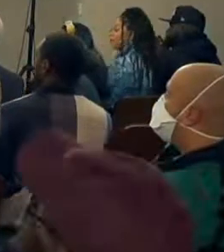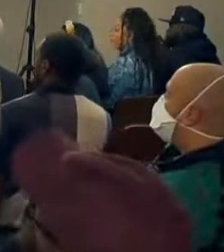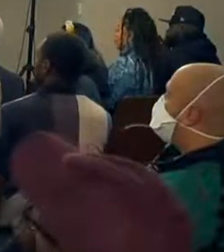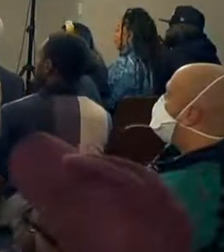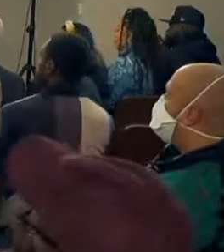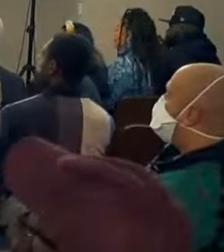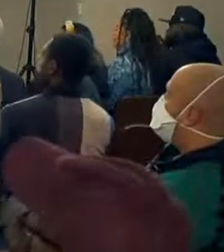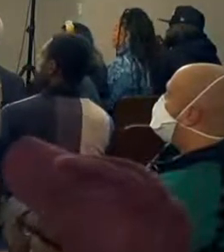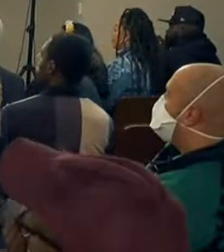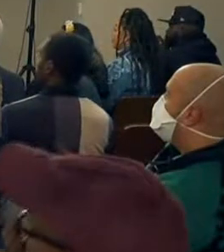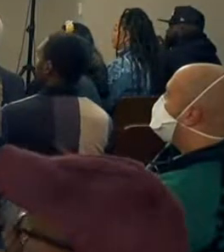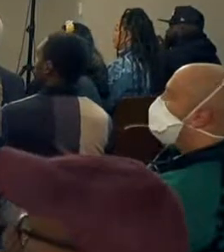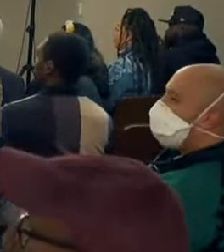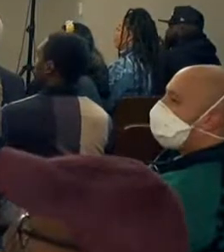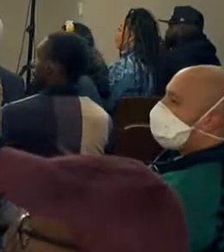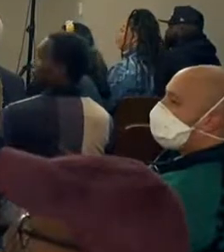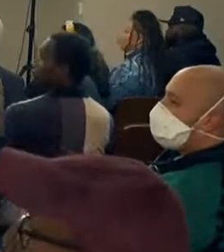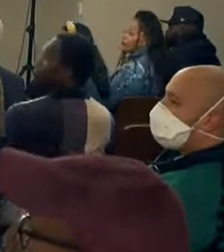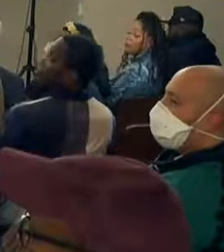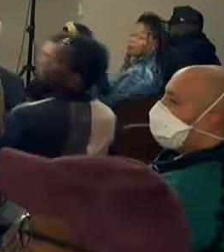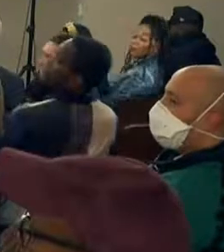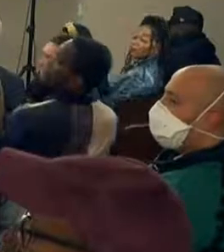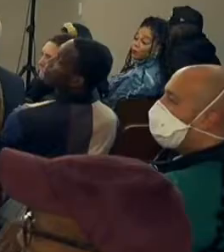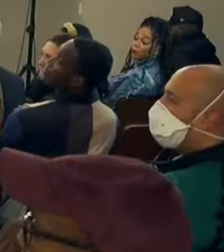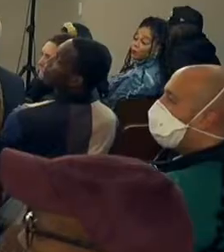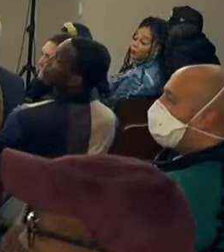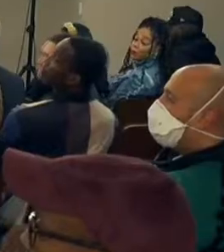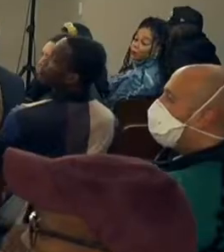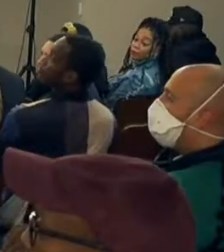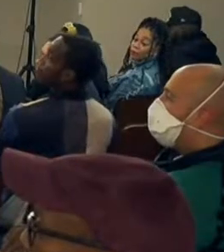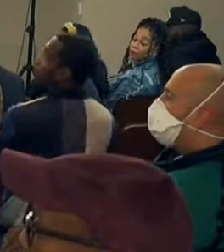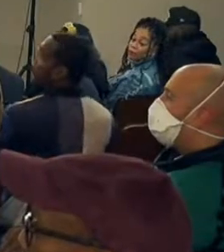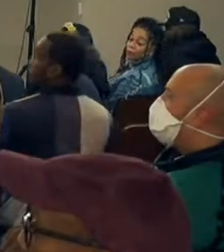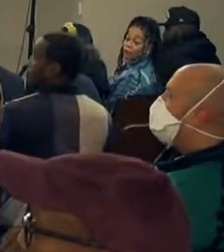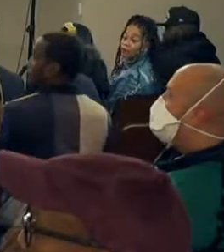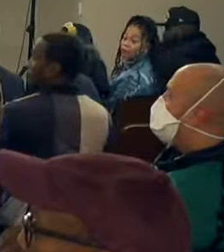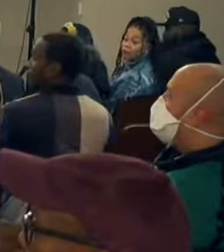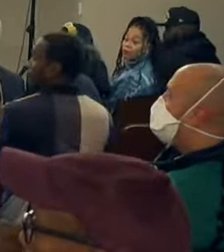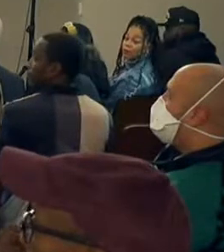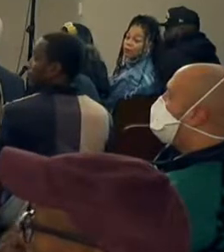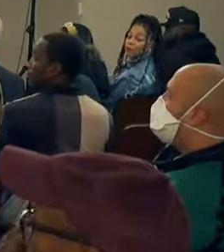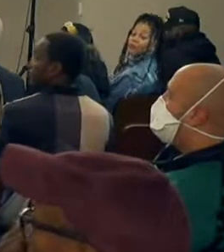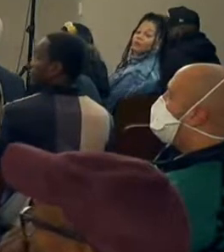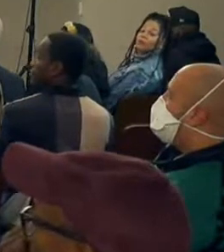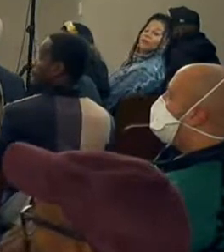Yoni said his mom would be here. Are you in the audience by any chance? No?